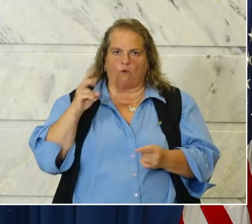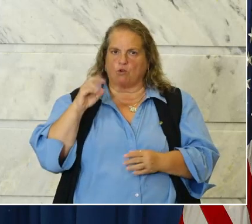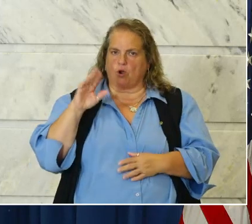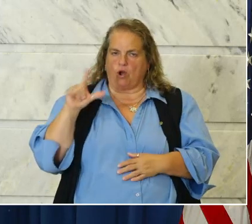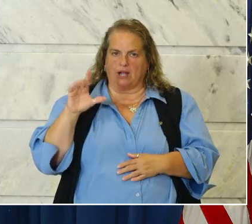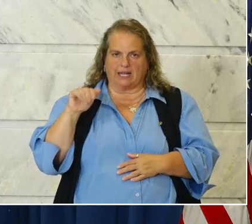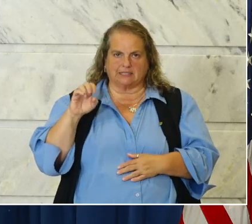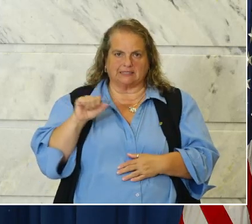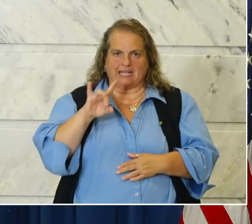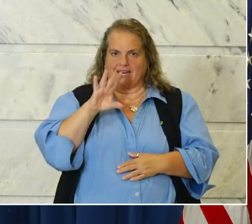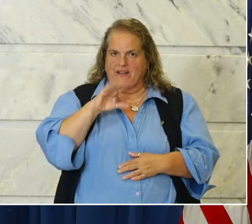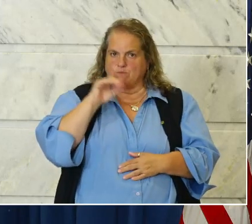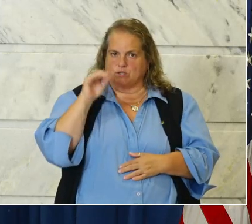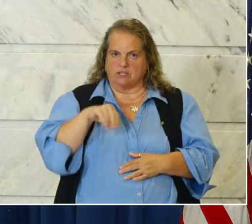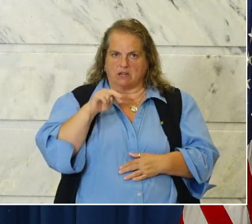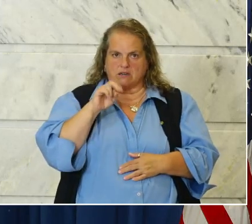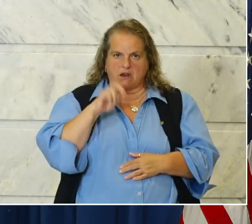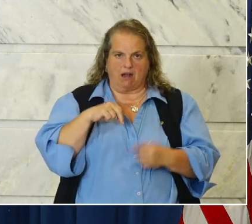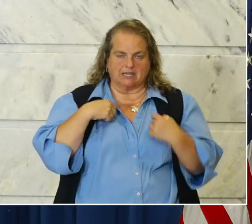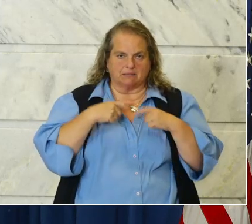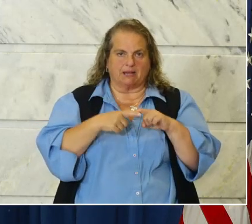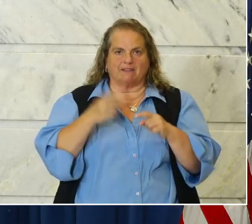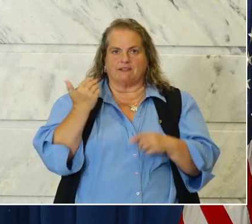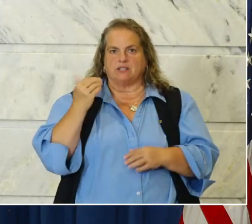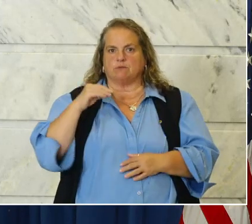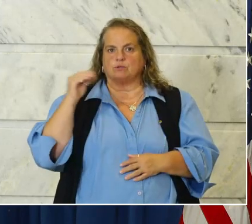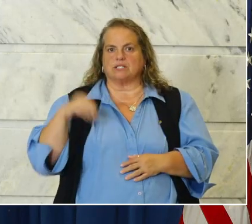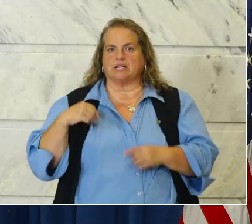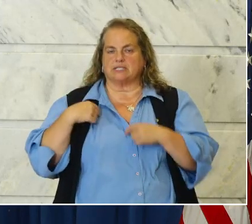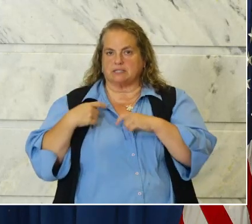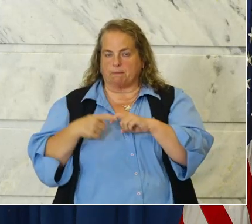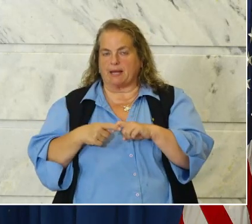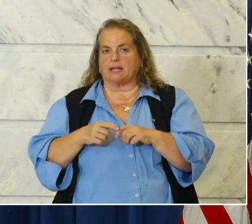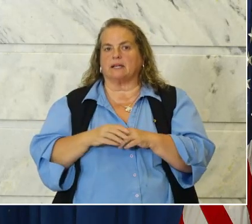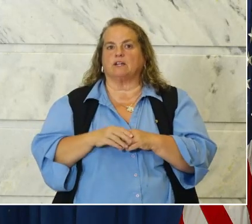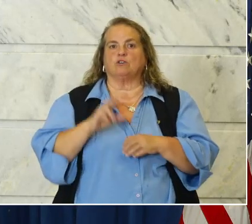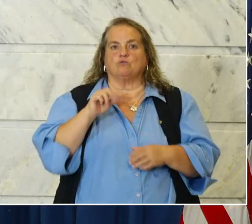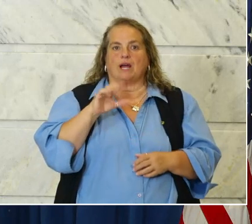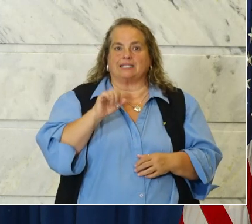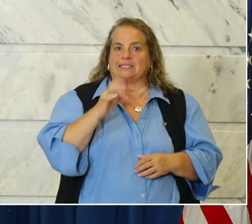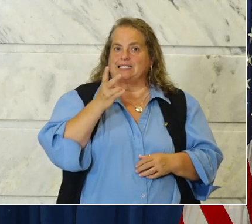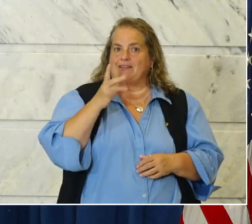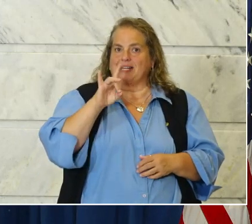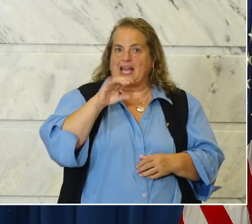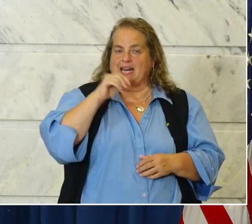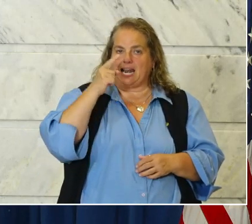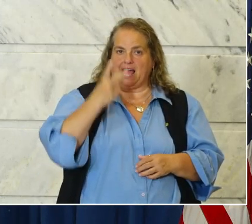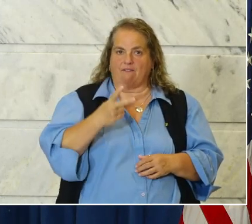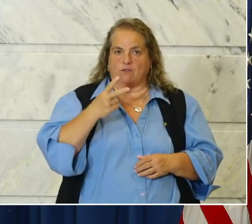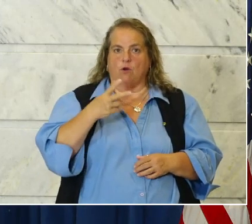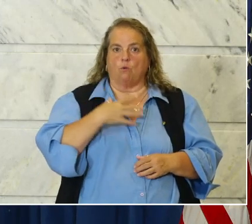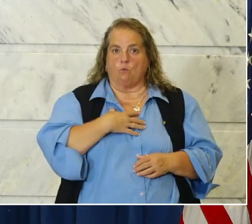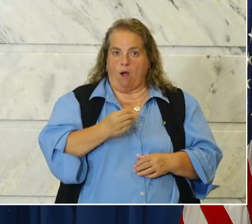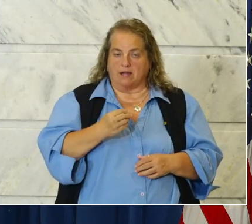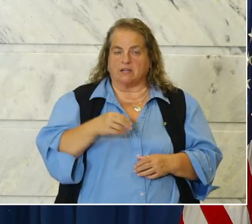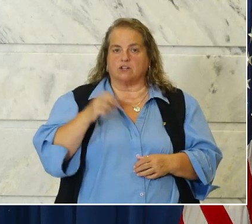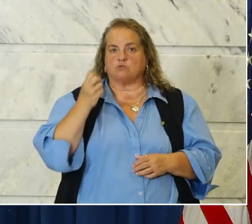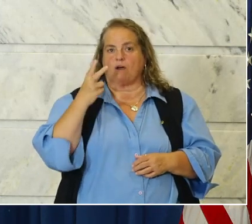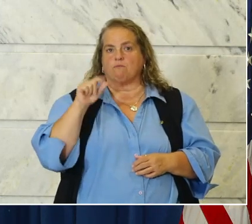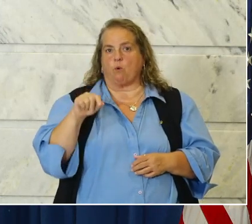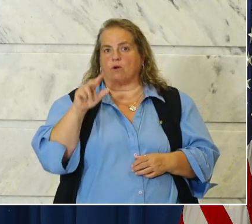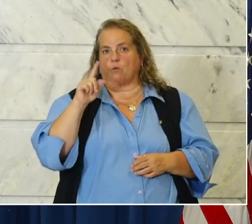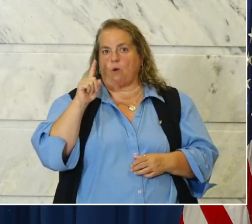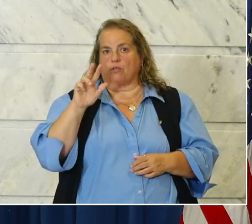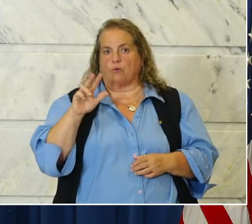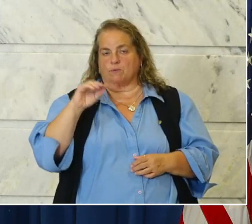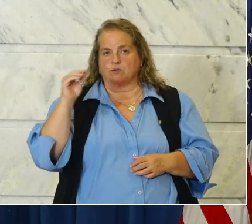cases, 85% non-Hispanic, 15% Hispanic. On race, 78.5% white,